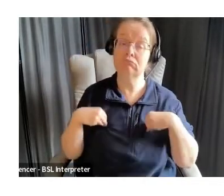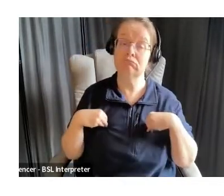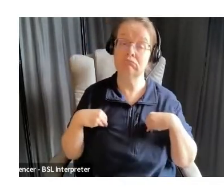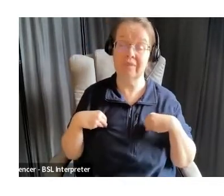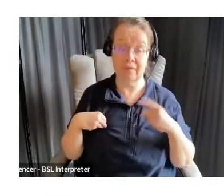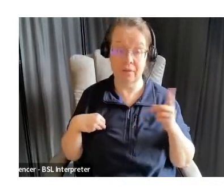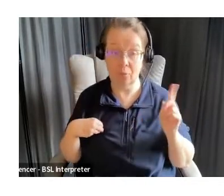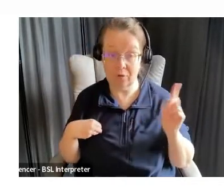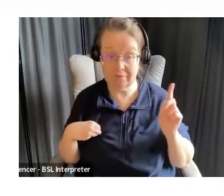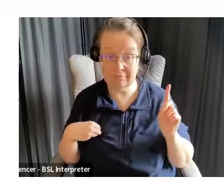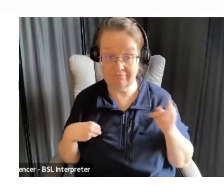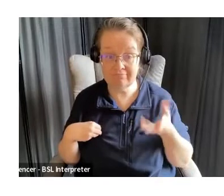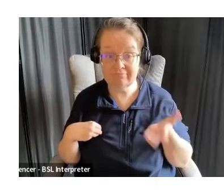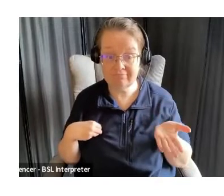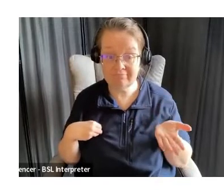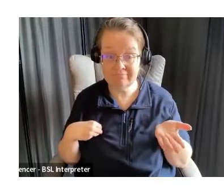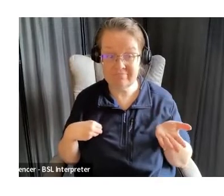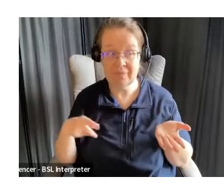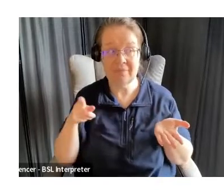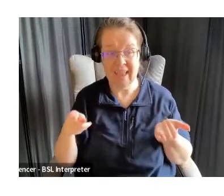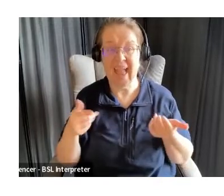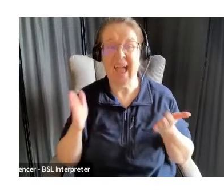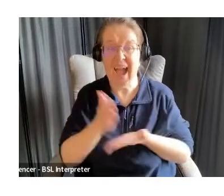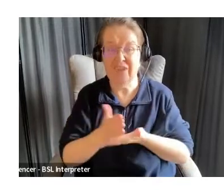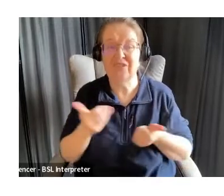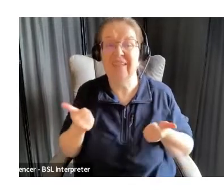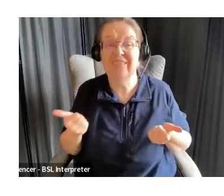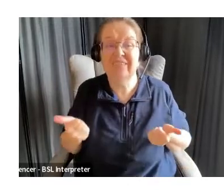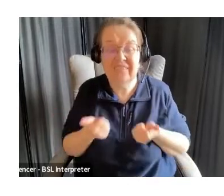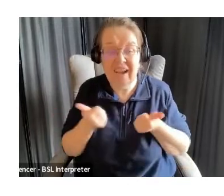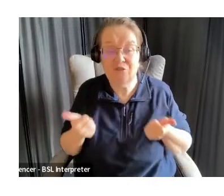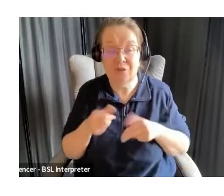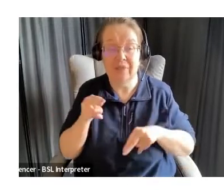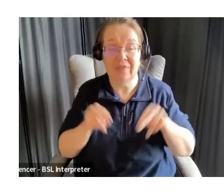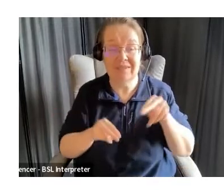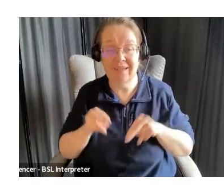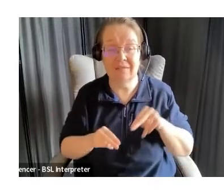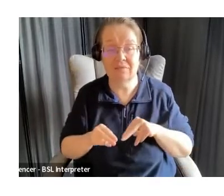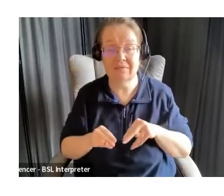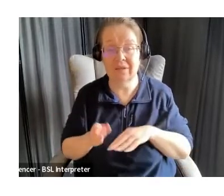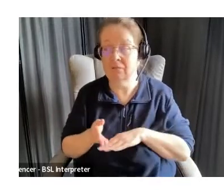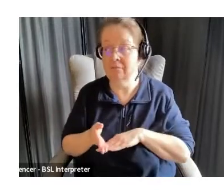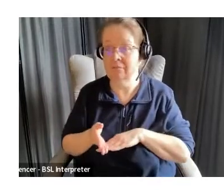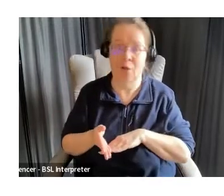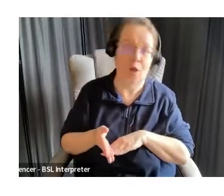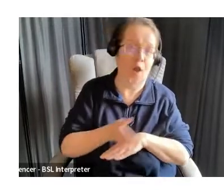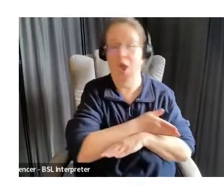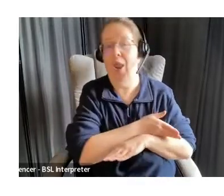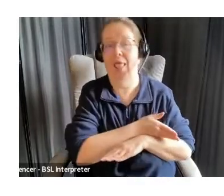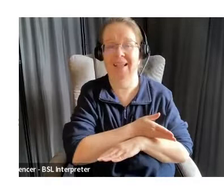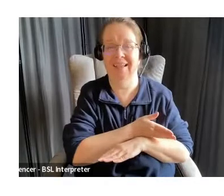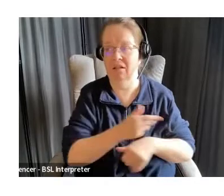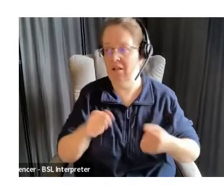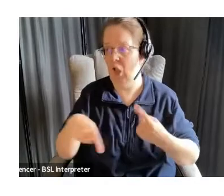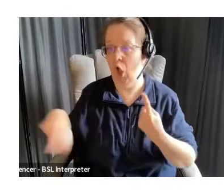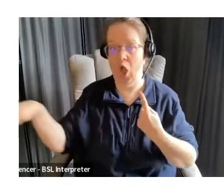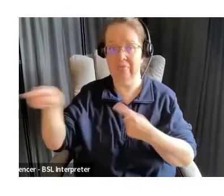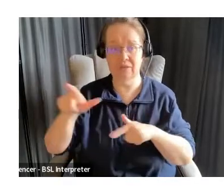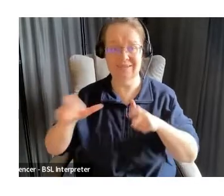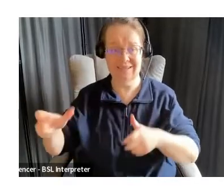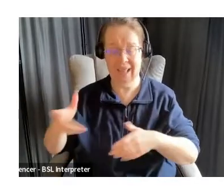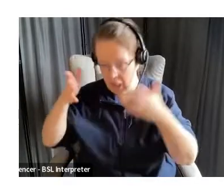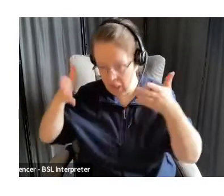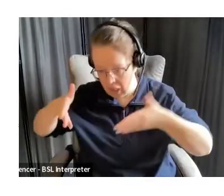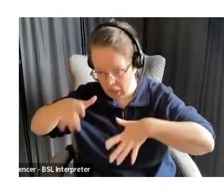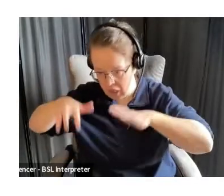guess what? He actually finished the assessment well and truly before everyone else